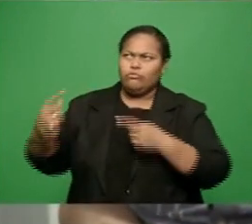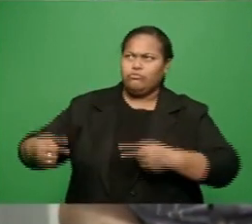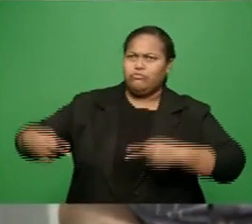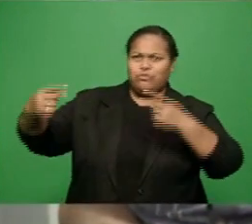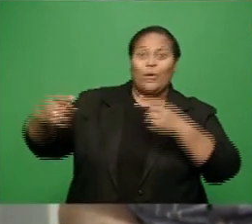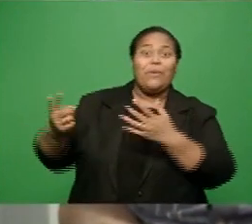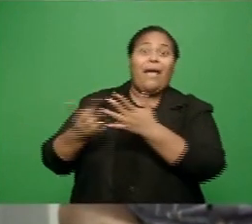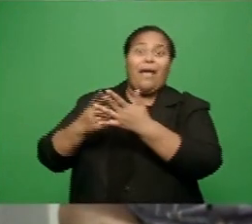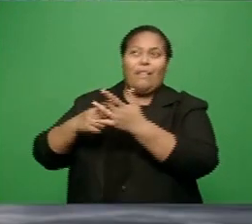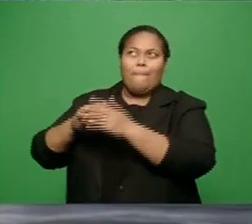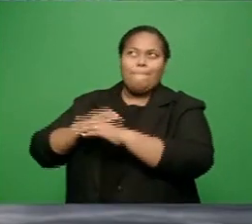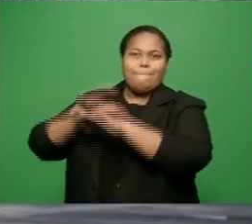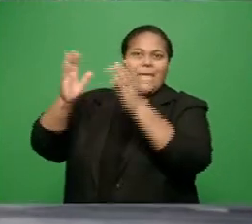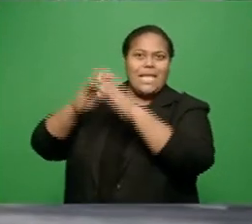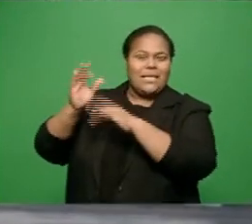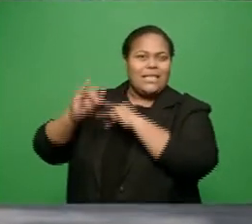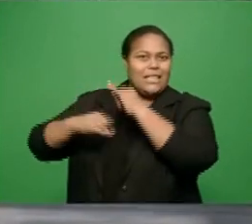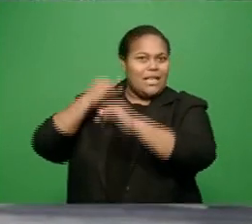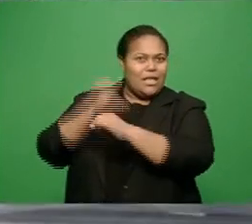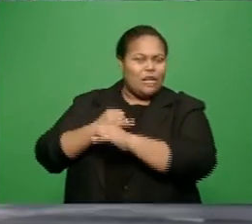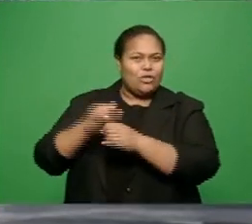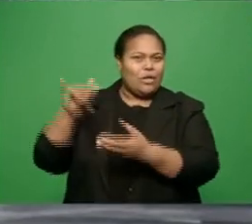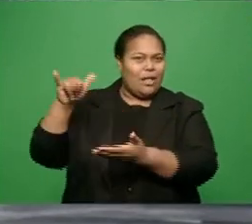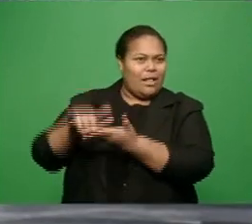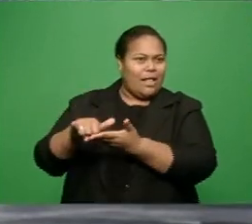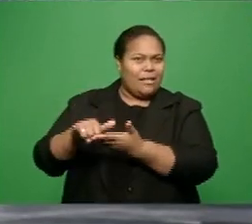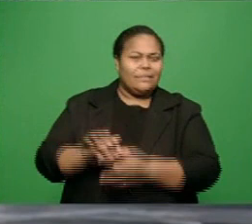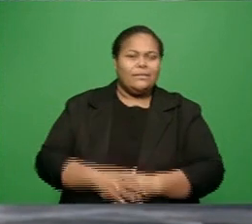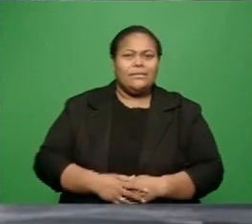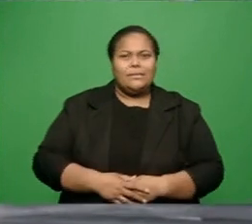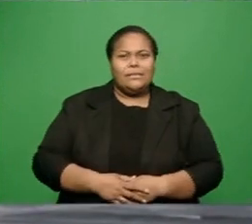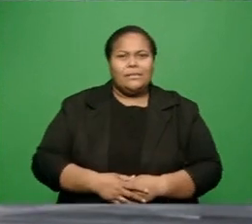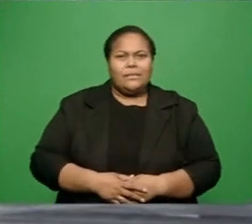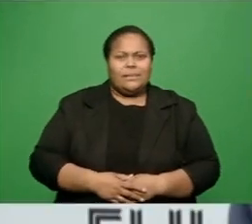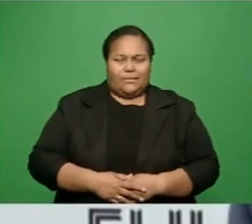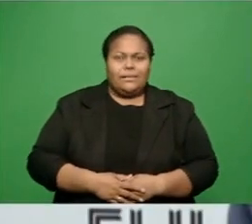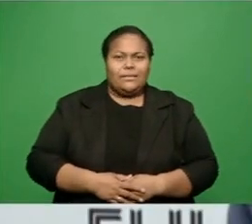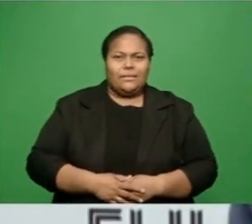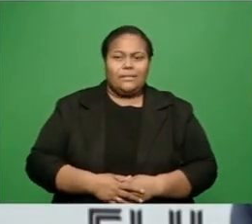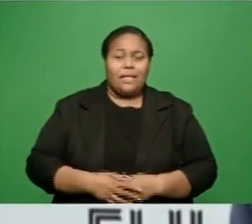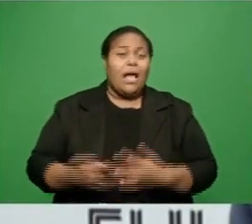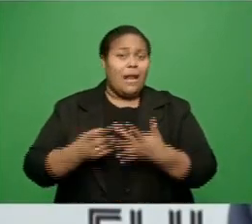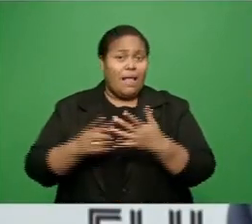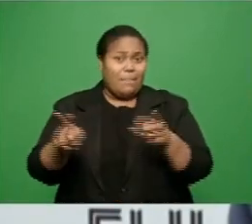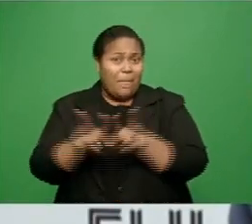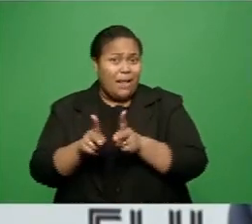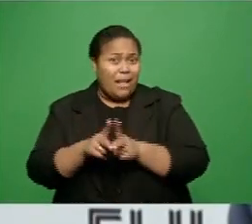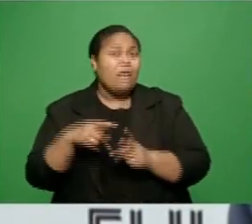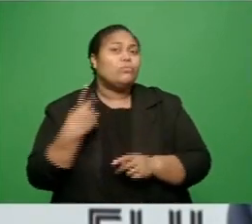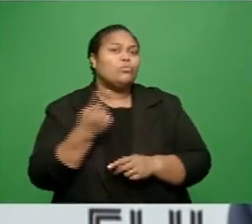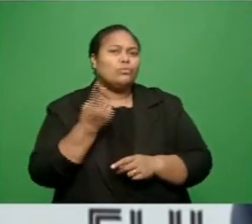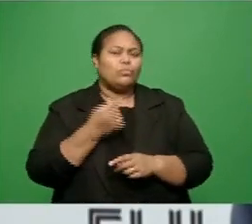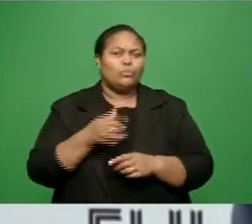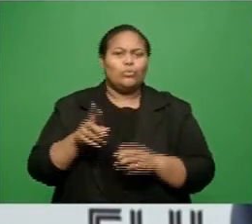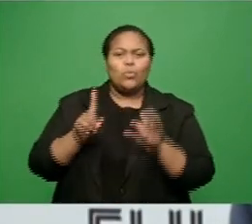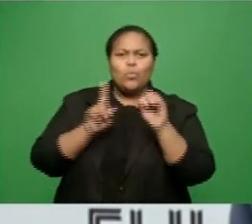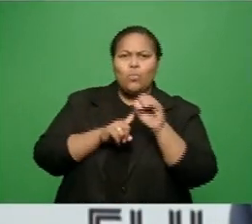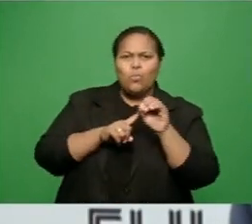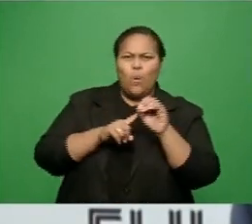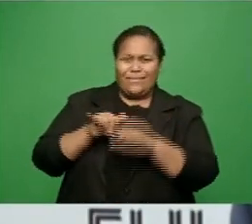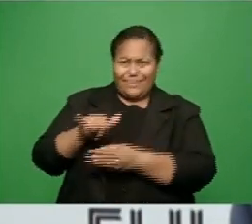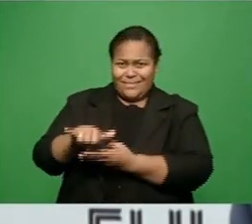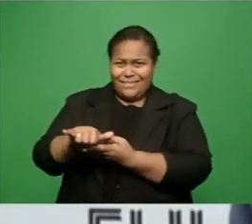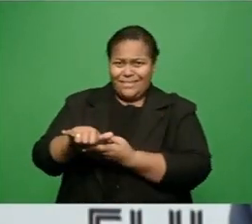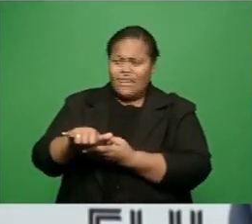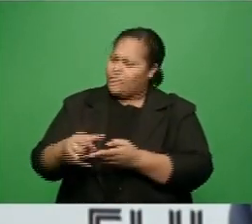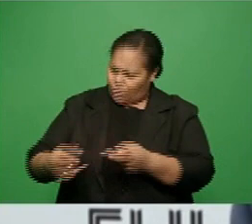airlines. The second largest shareholder, which is Qantas, was actually competing with the very company